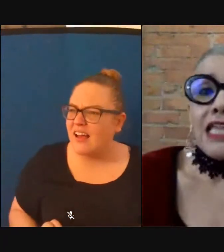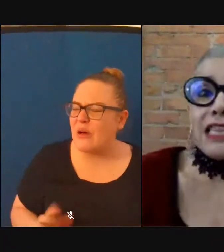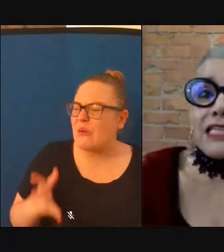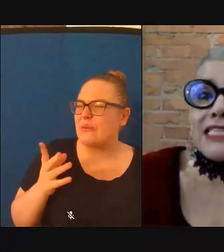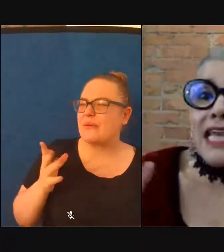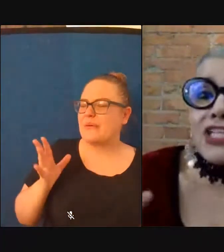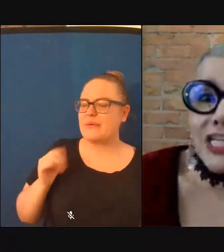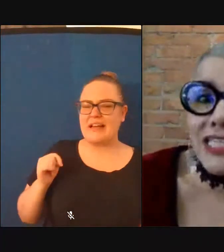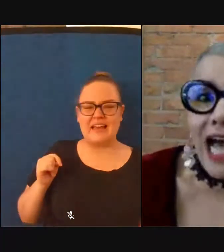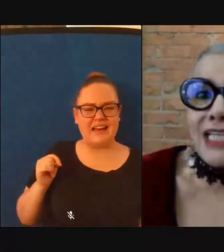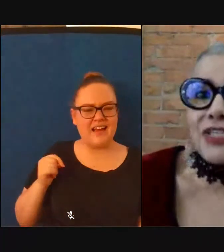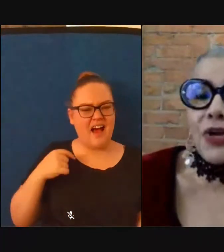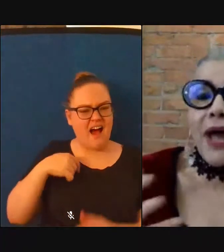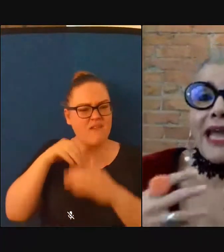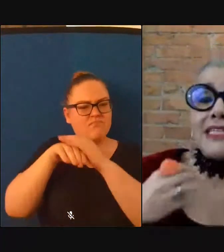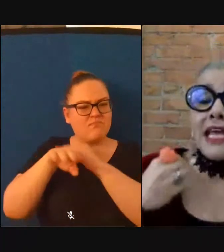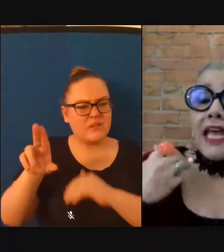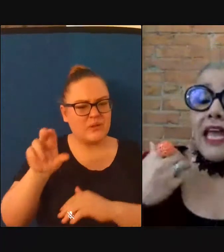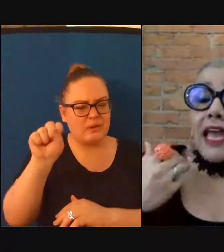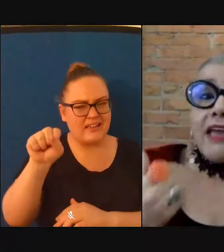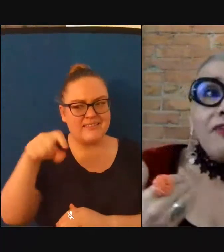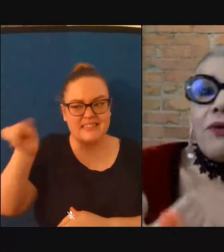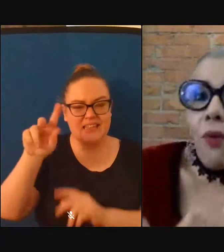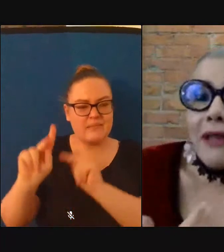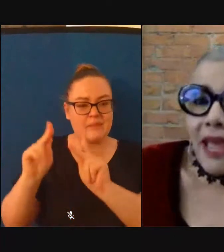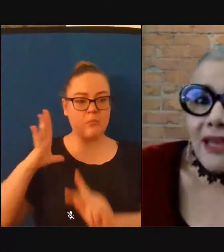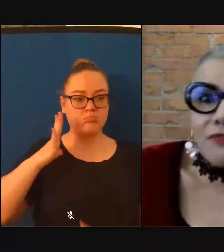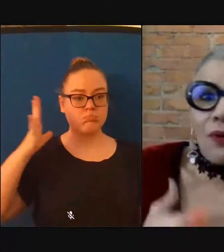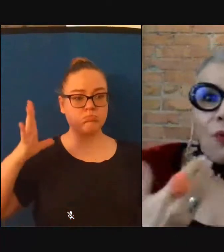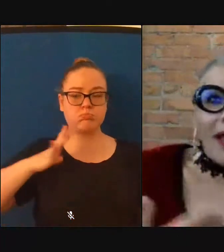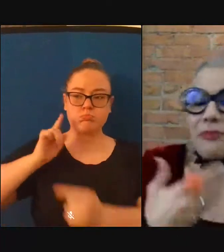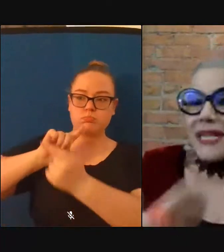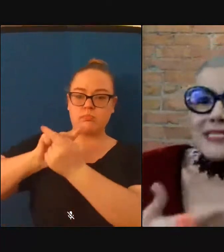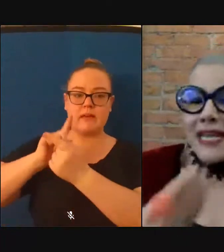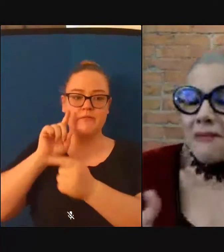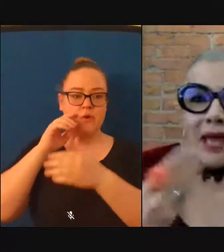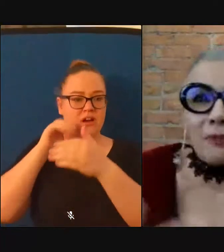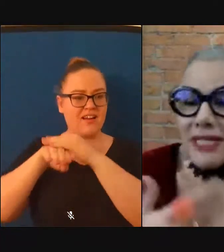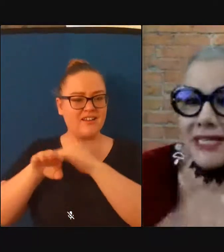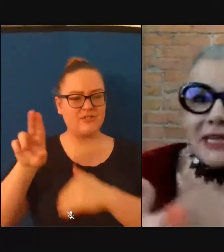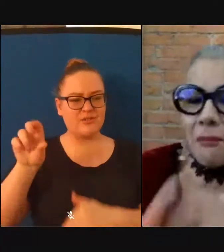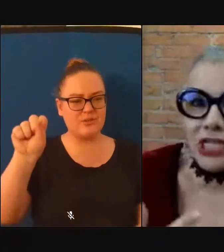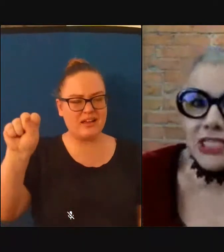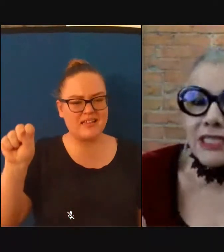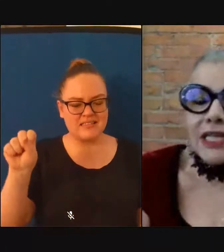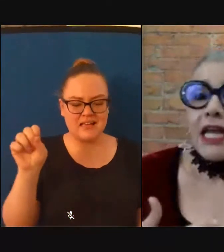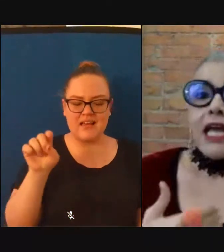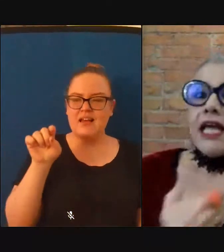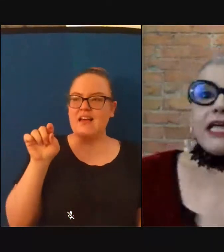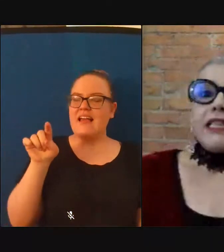are the DHS guys, and if you're a white man, if you're a white presenting, male presenting